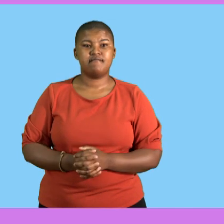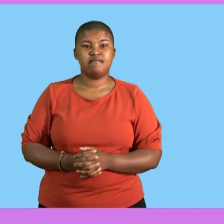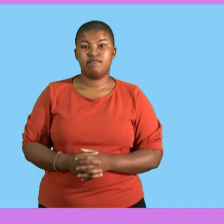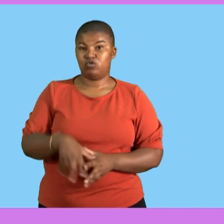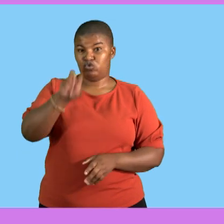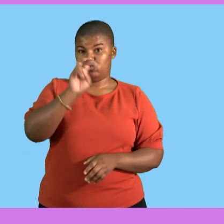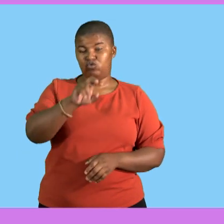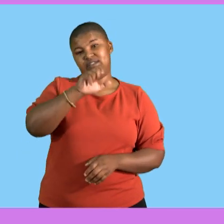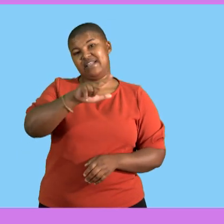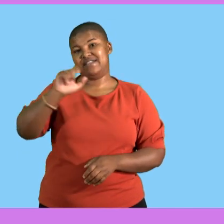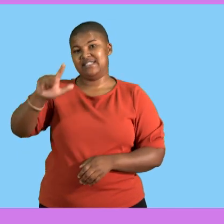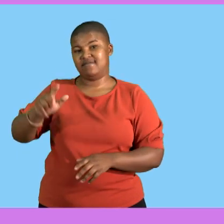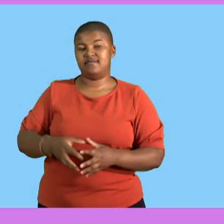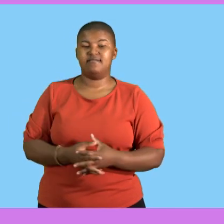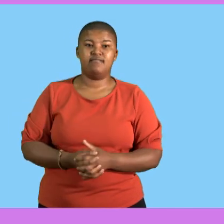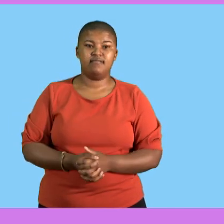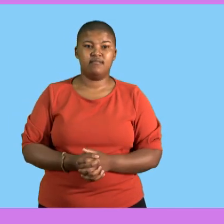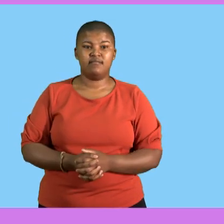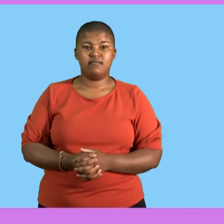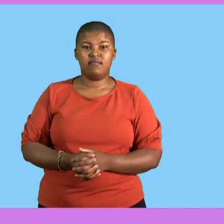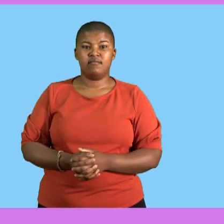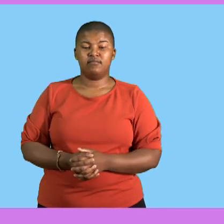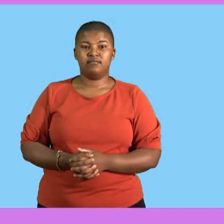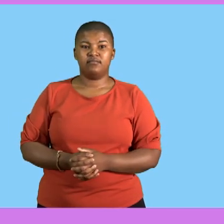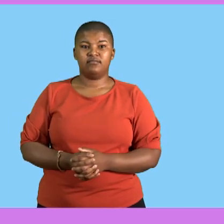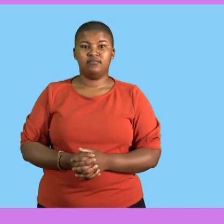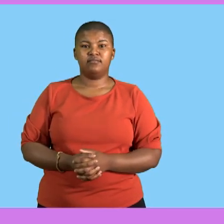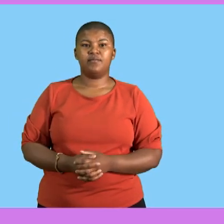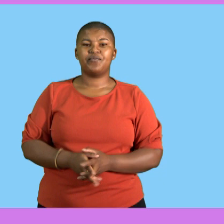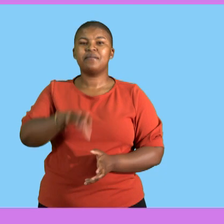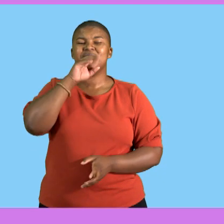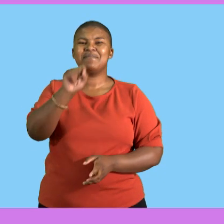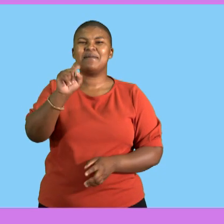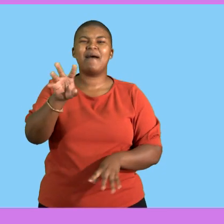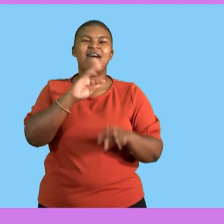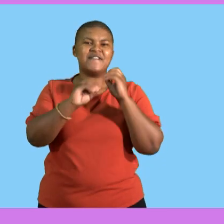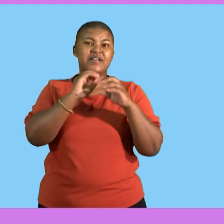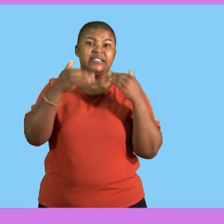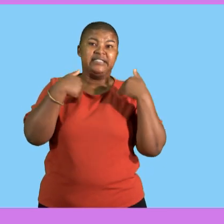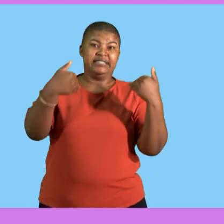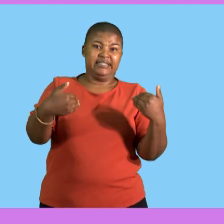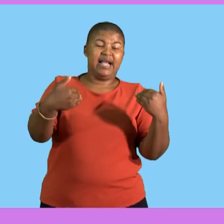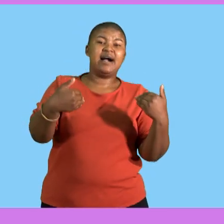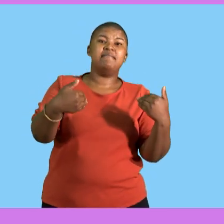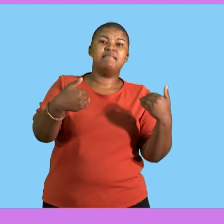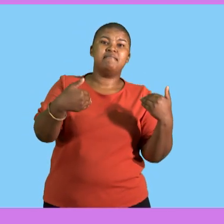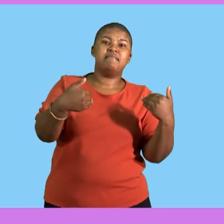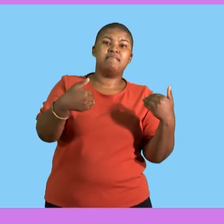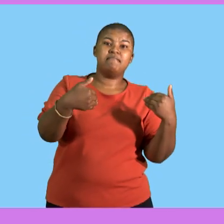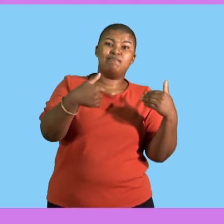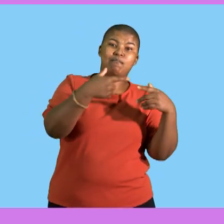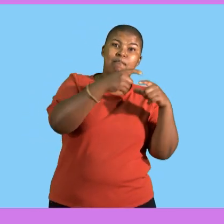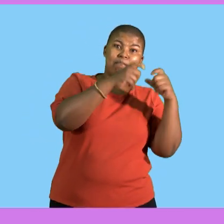it's 7, 7. So you are simply rearranging this data from the smallest to the biggest. Now it's biggest to